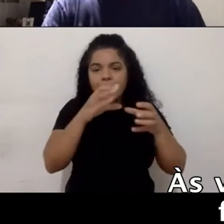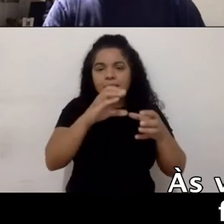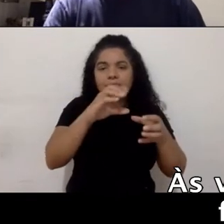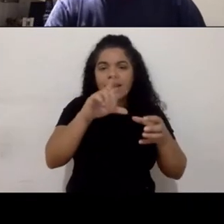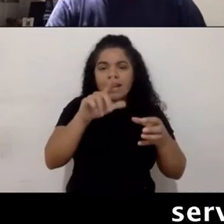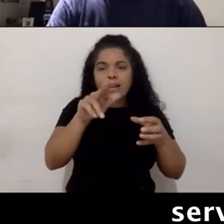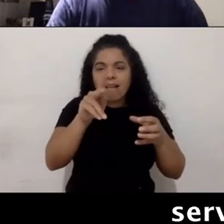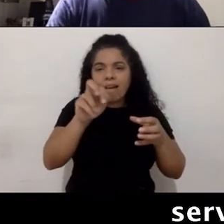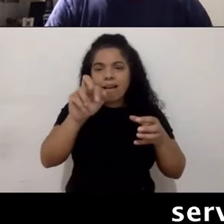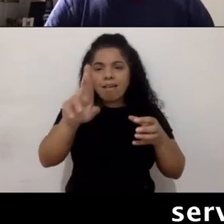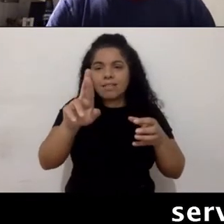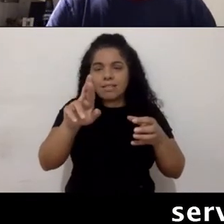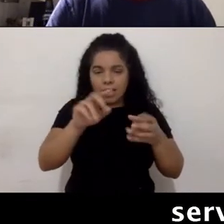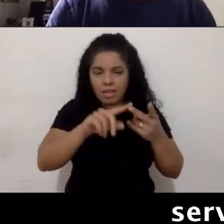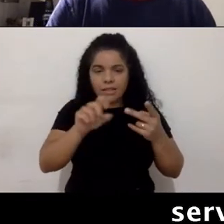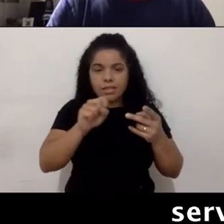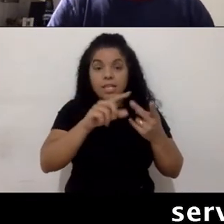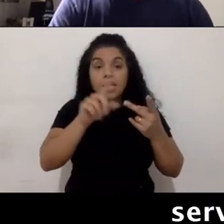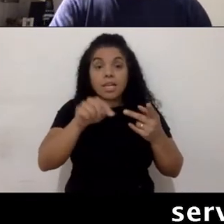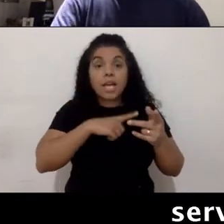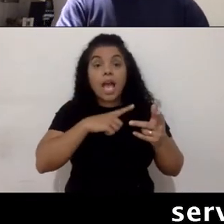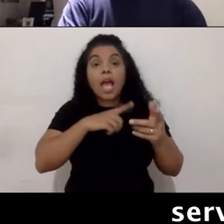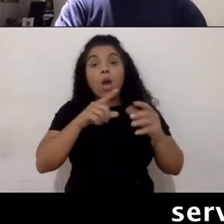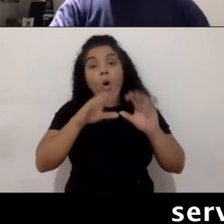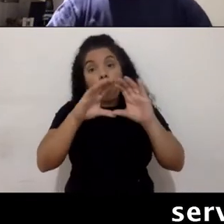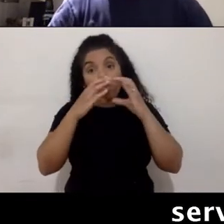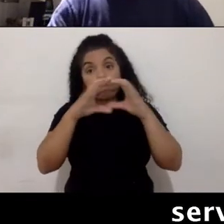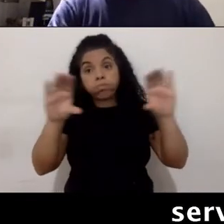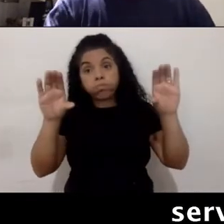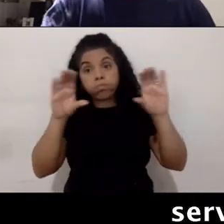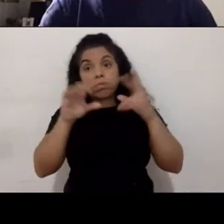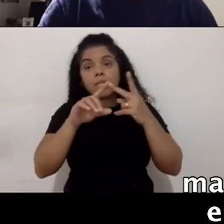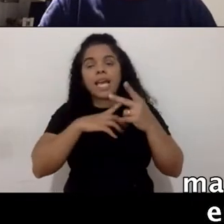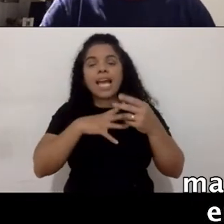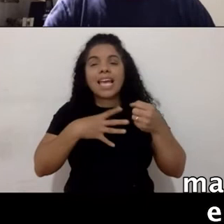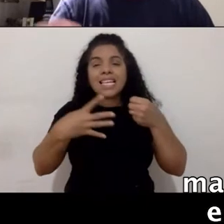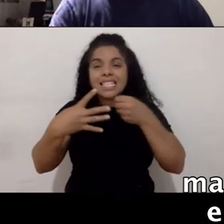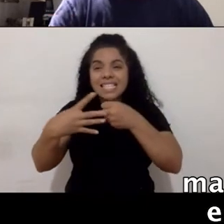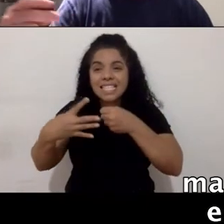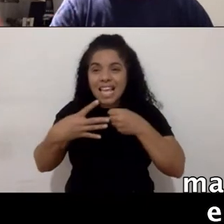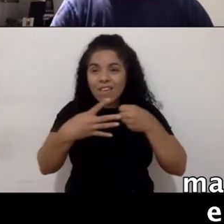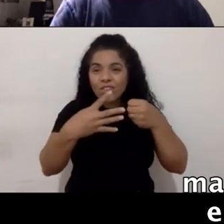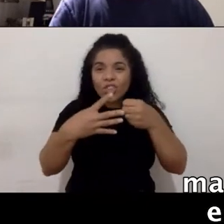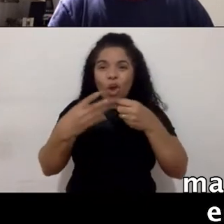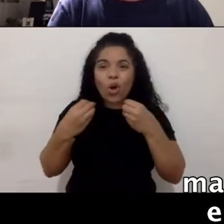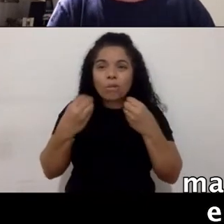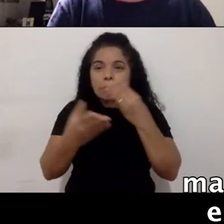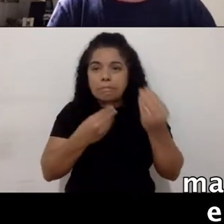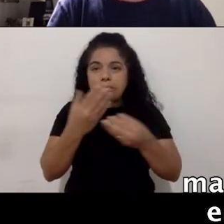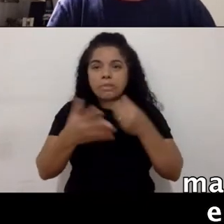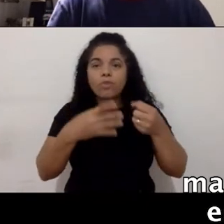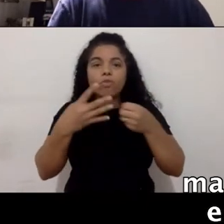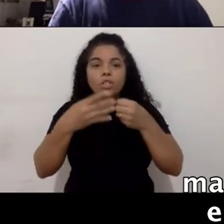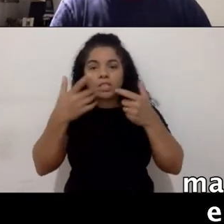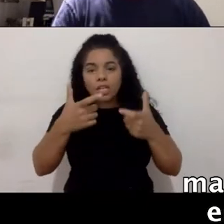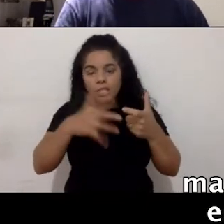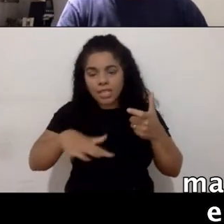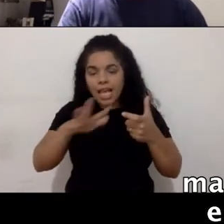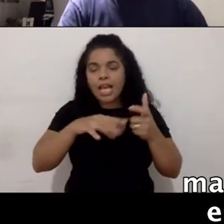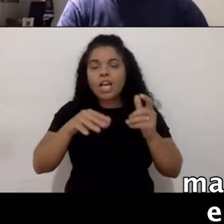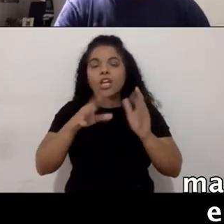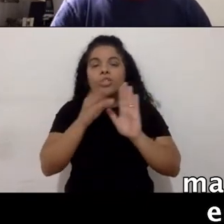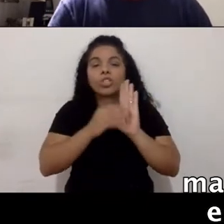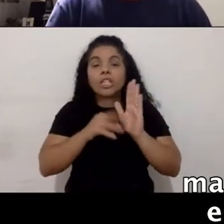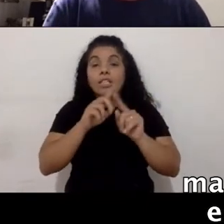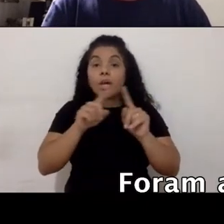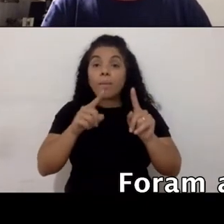say, well, we need to be able to provision and provide physical servers in the data center, but do it on demand automatically, automatically